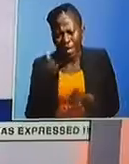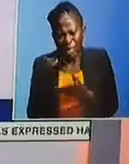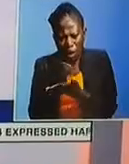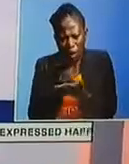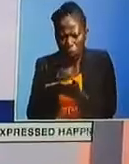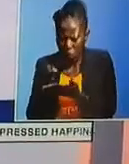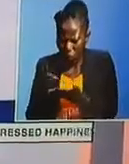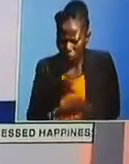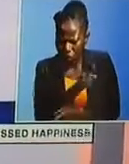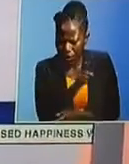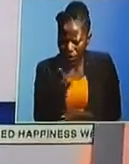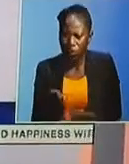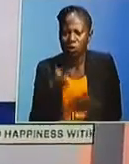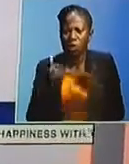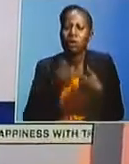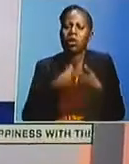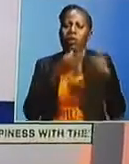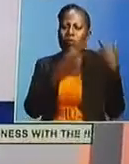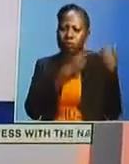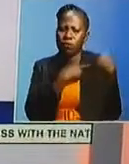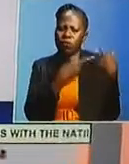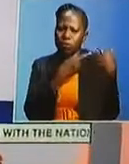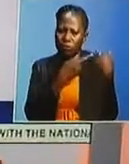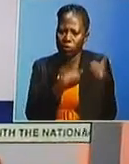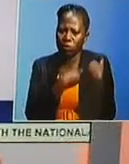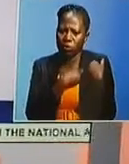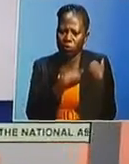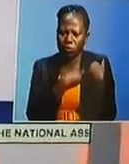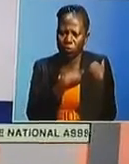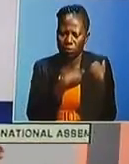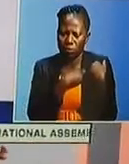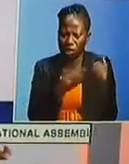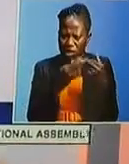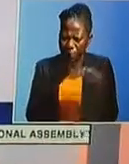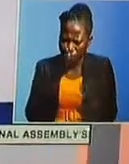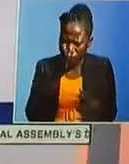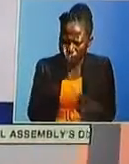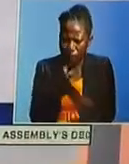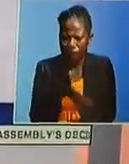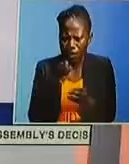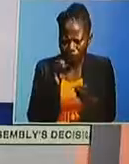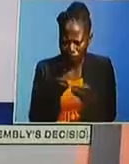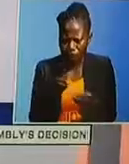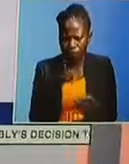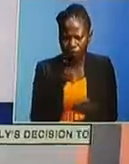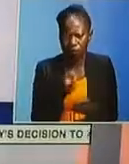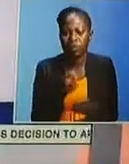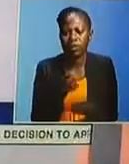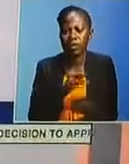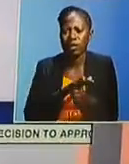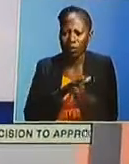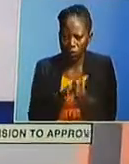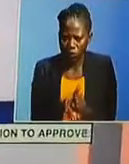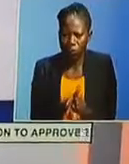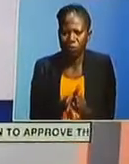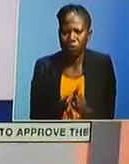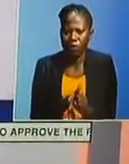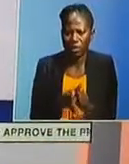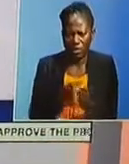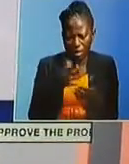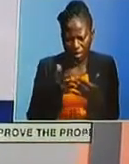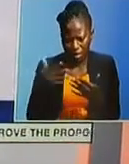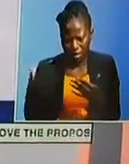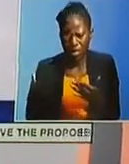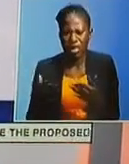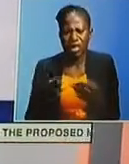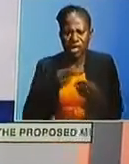been given the mandate to oversee or to play an oversight role on COVID-19 related matters, so